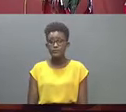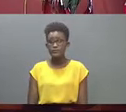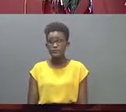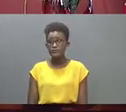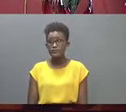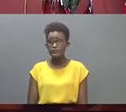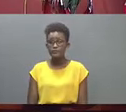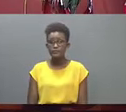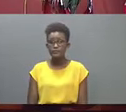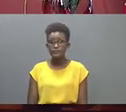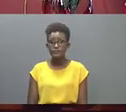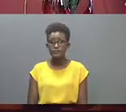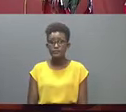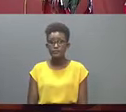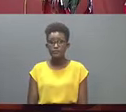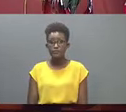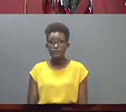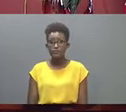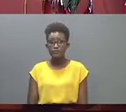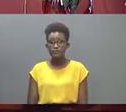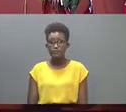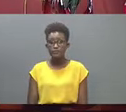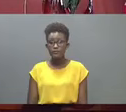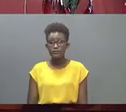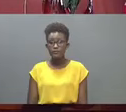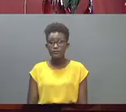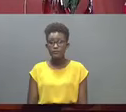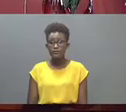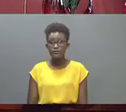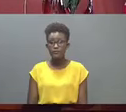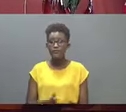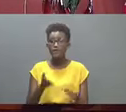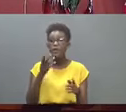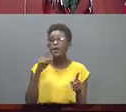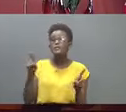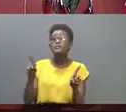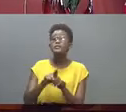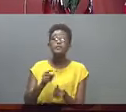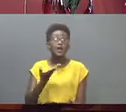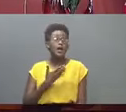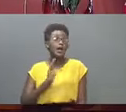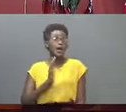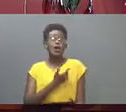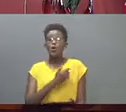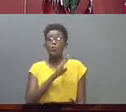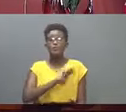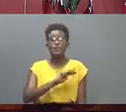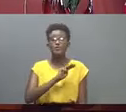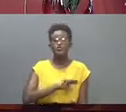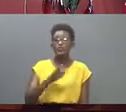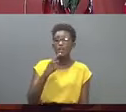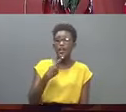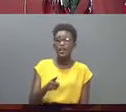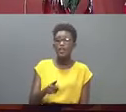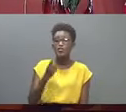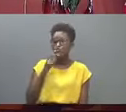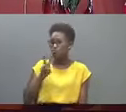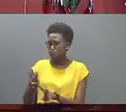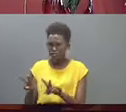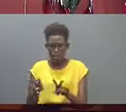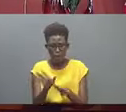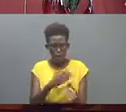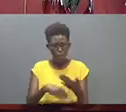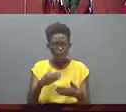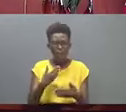kandi twagiye tubona n'impinduka nyinshi muri Afrika. And our mission is to light all the dark corners of Africa, so